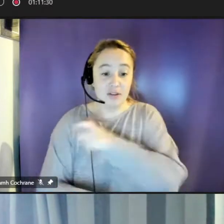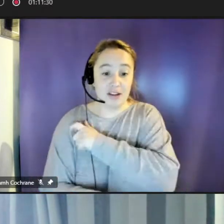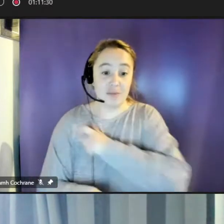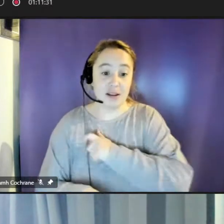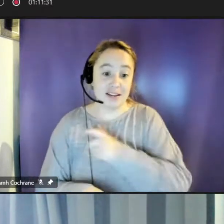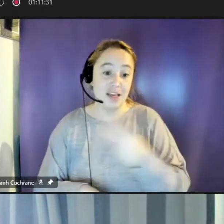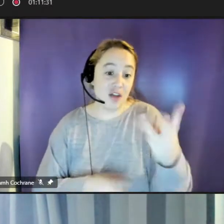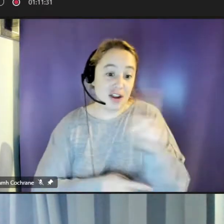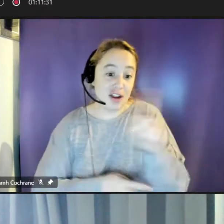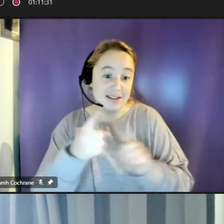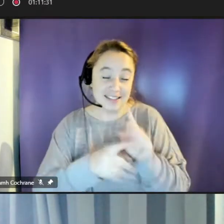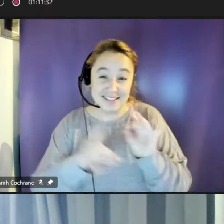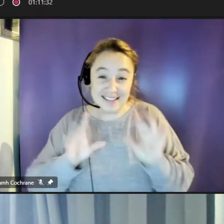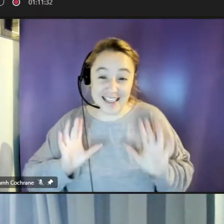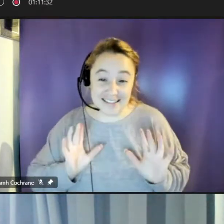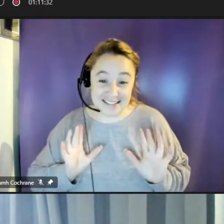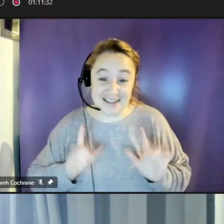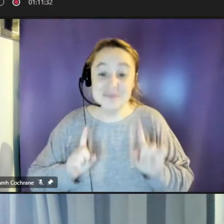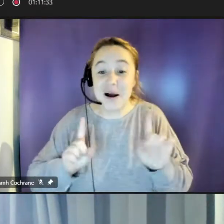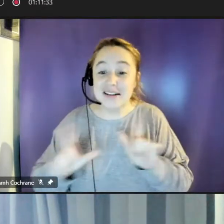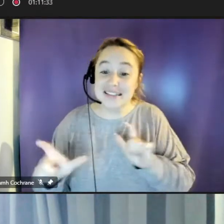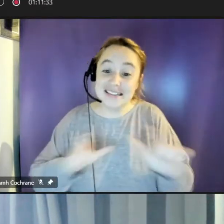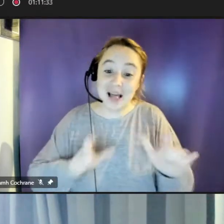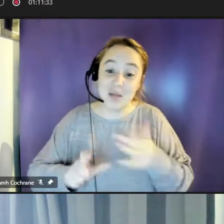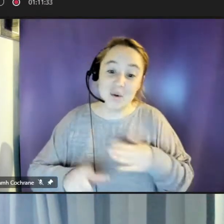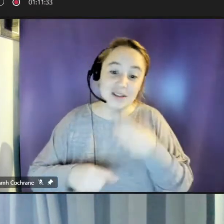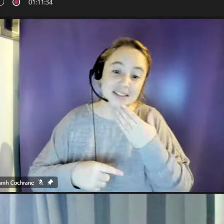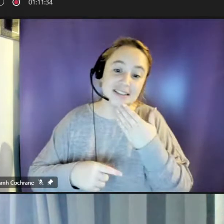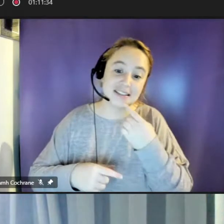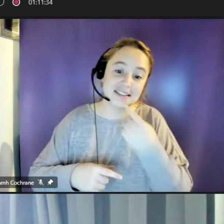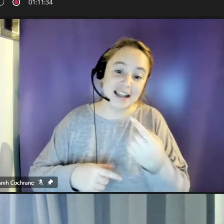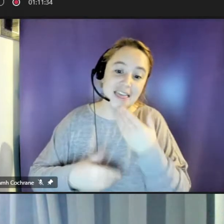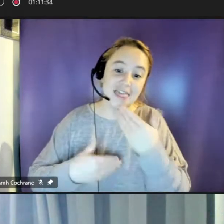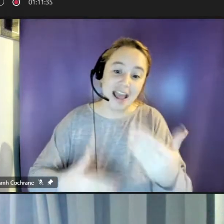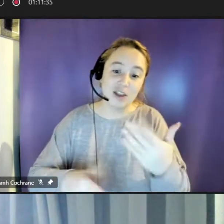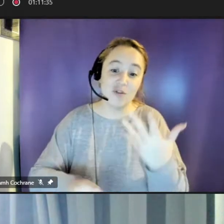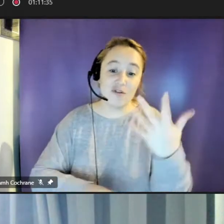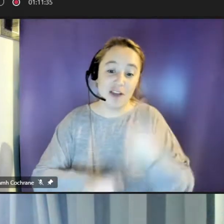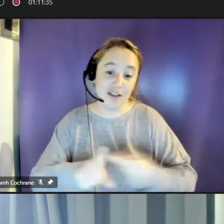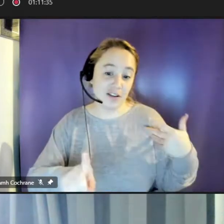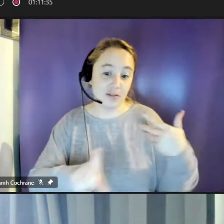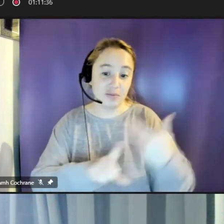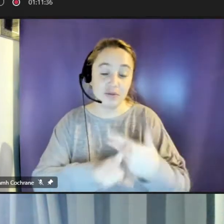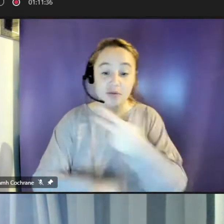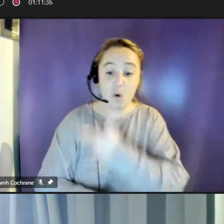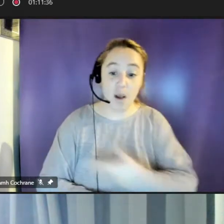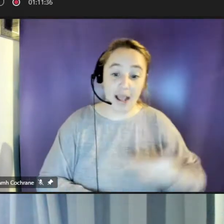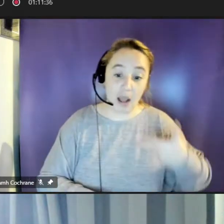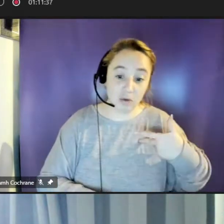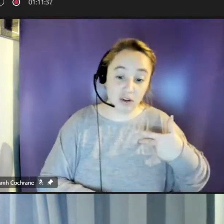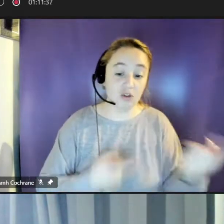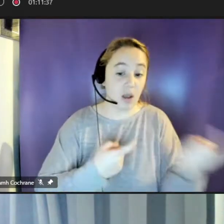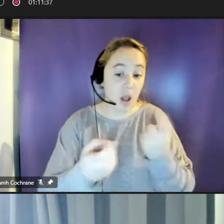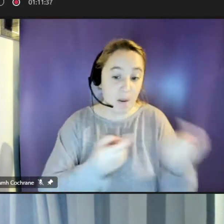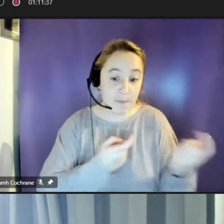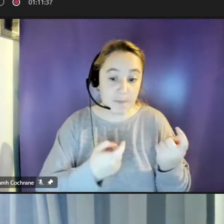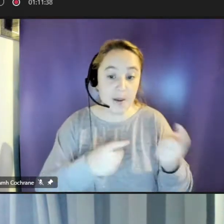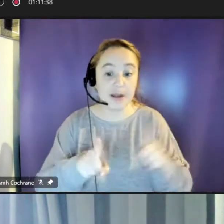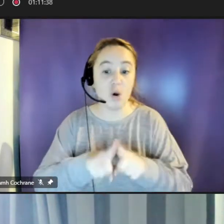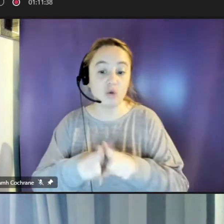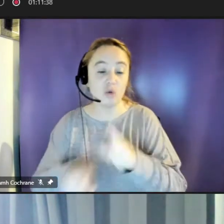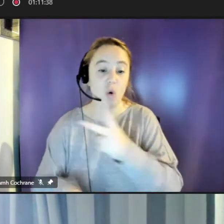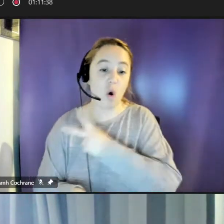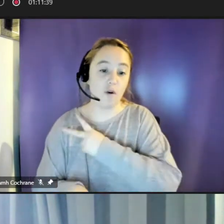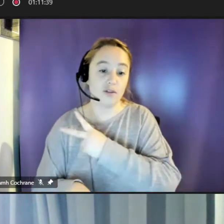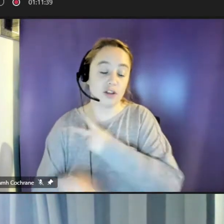3 meetings, but still, I'd like to thank you all for the work you've done over the 5 years. That goes for both the councillors attending and for all the officers who